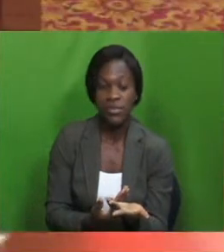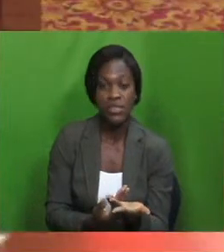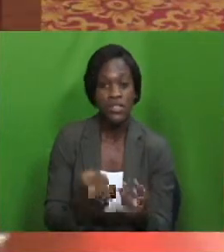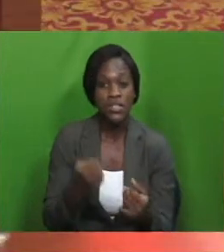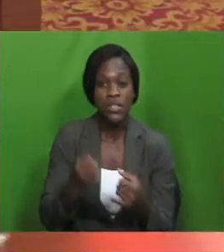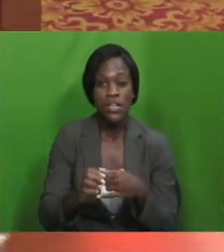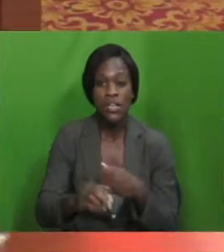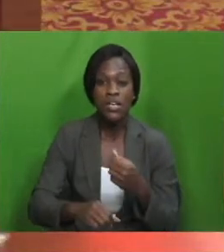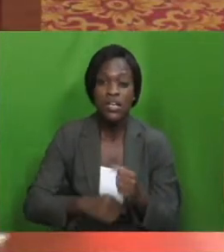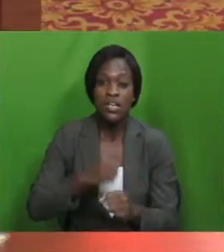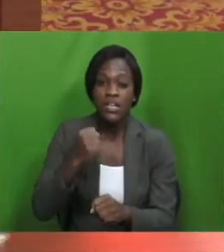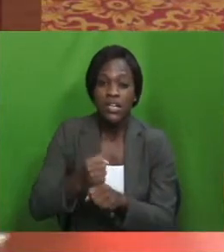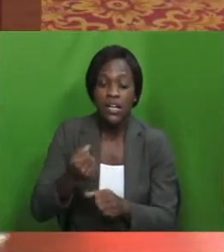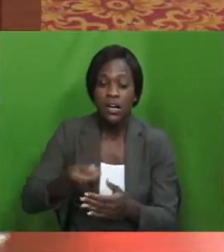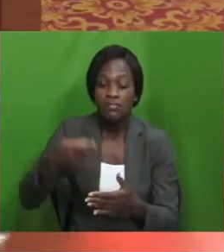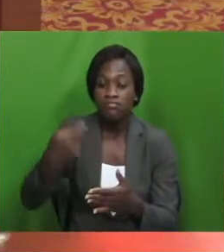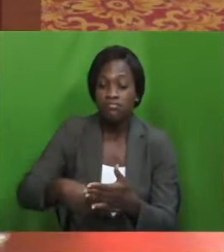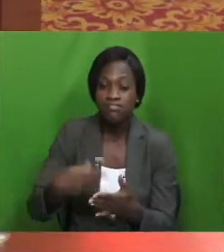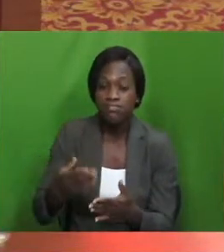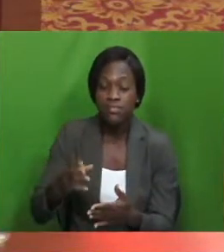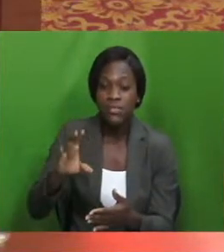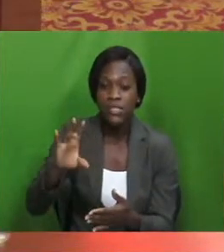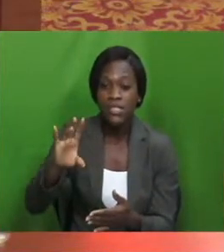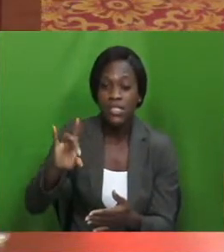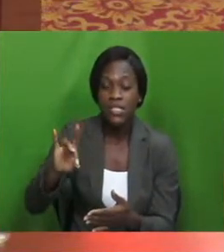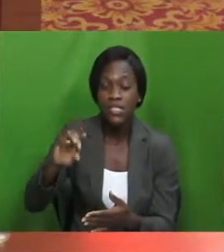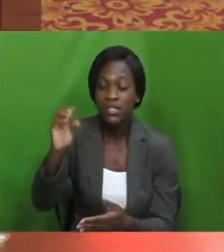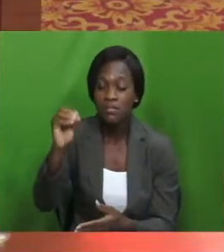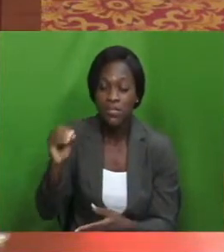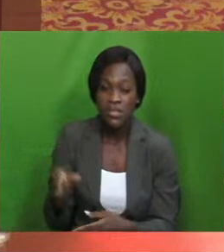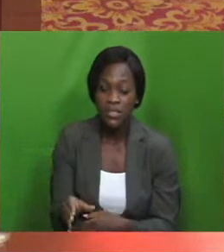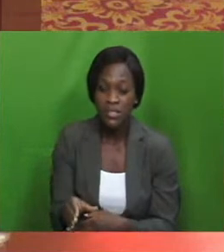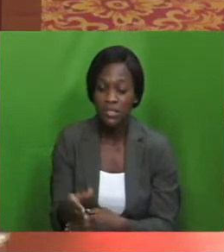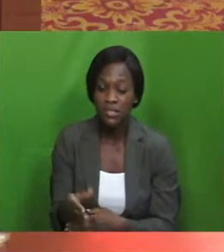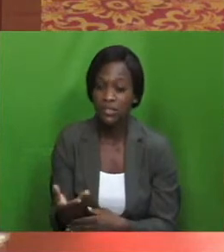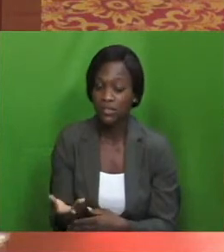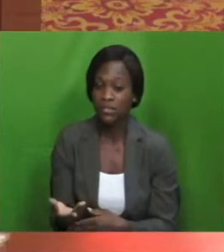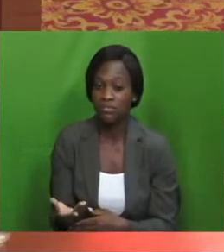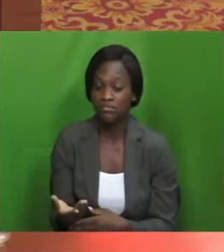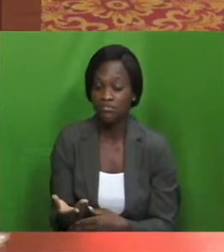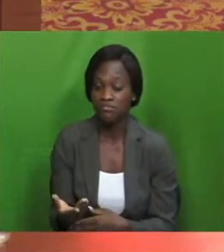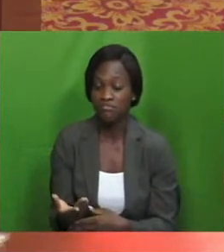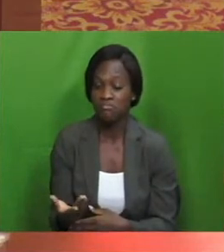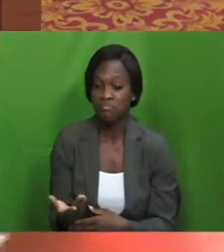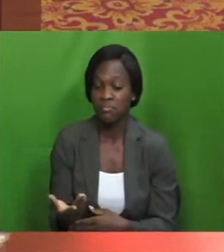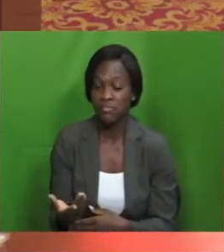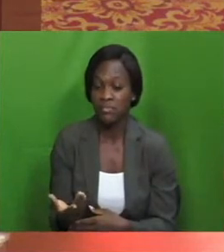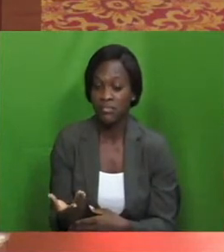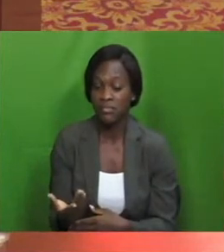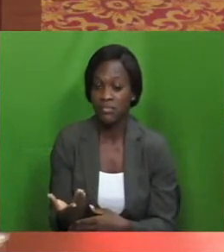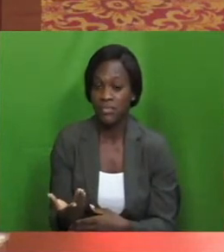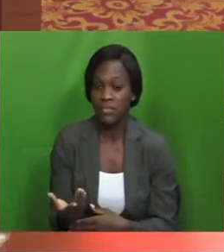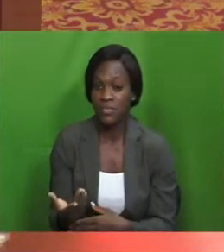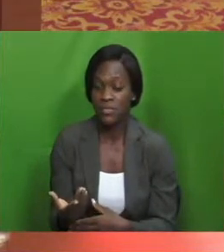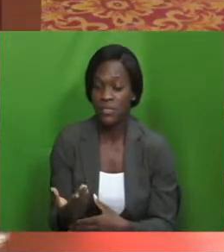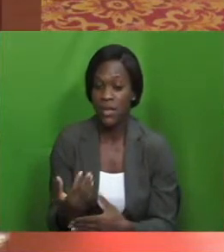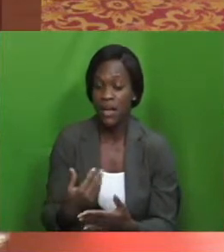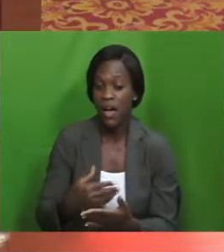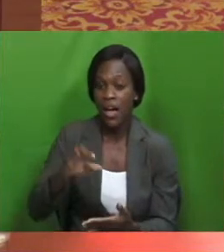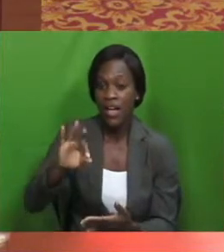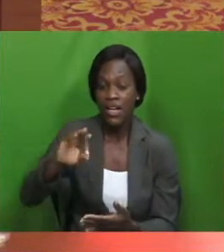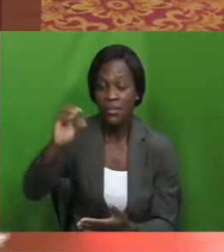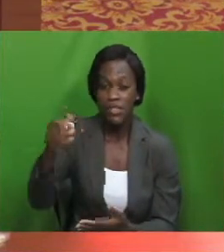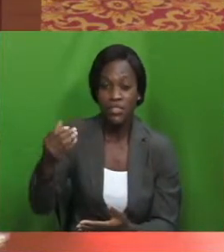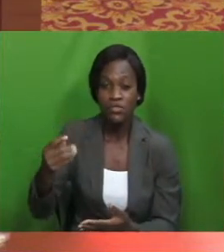8%, non-oil real GDP growth at 6.7%, fiscal deficit at 9.5% of GDP, primary